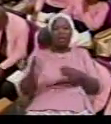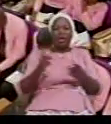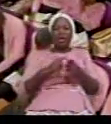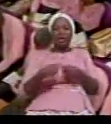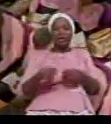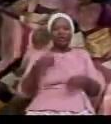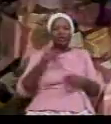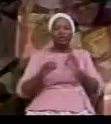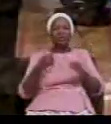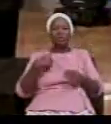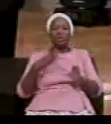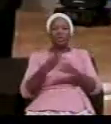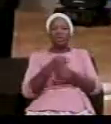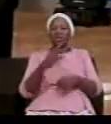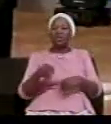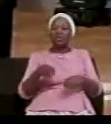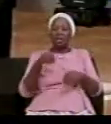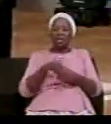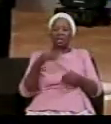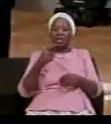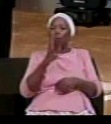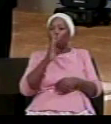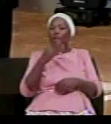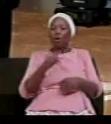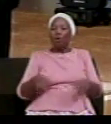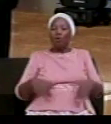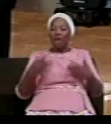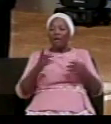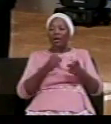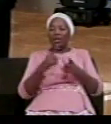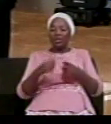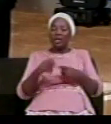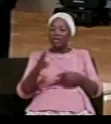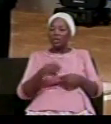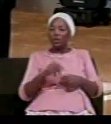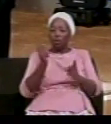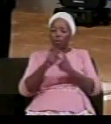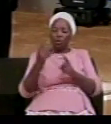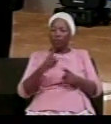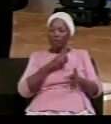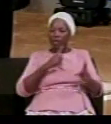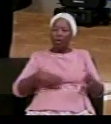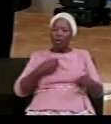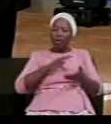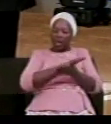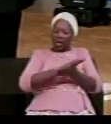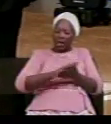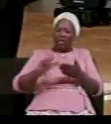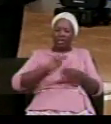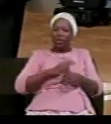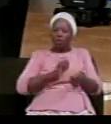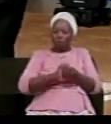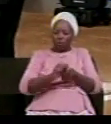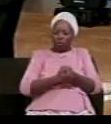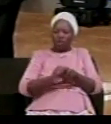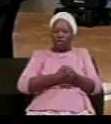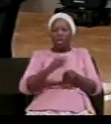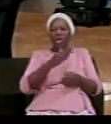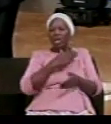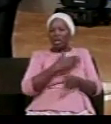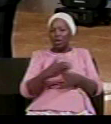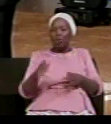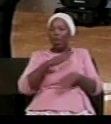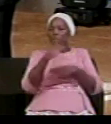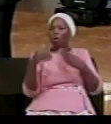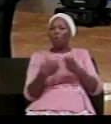of life and the word of the Lord, it cleanses us, it washes away all those impurities